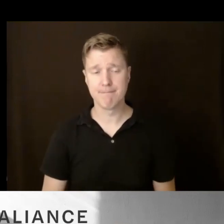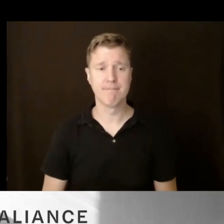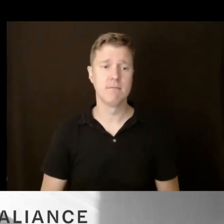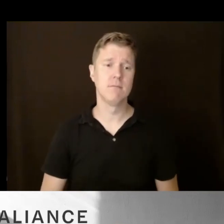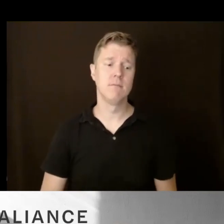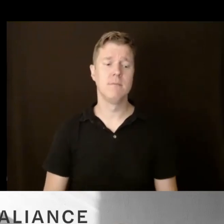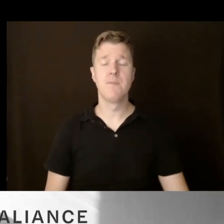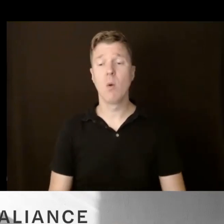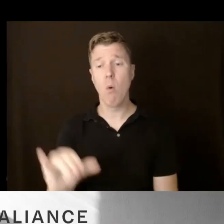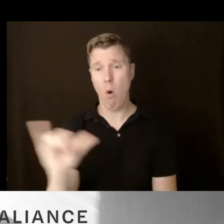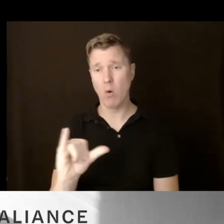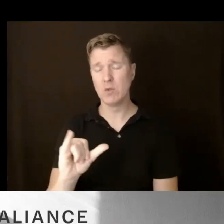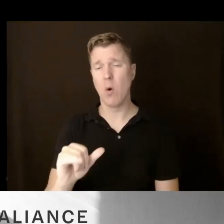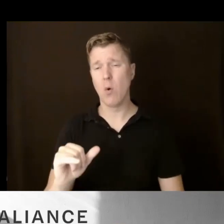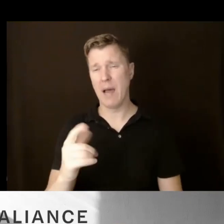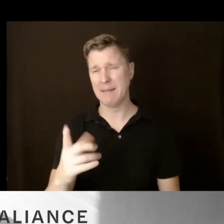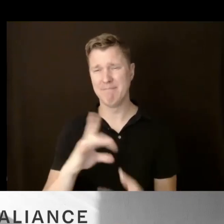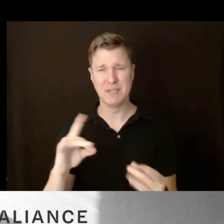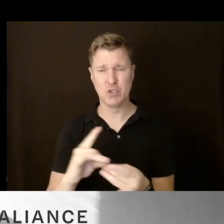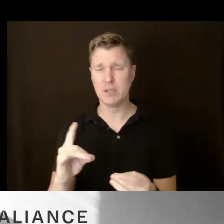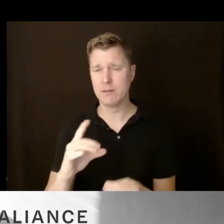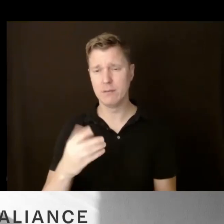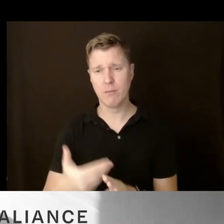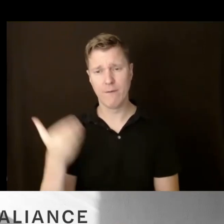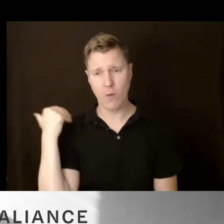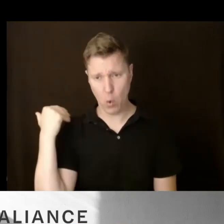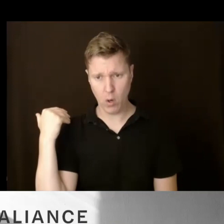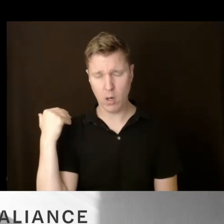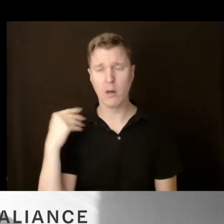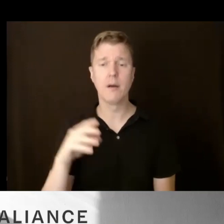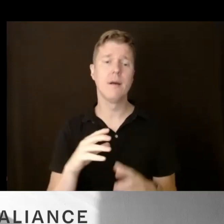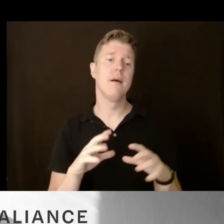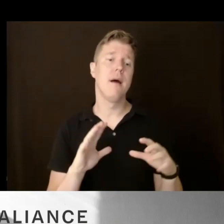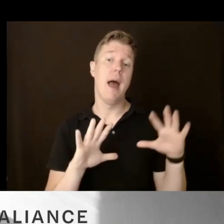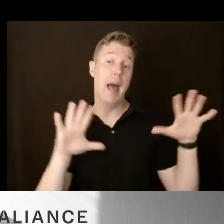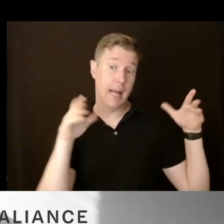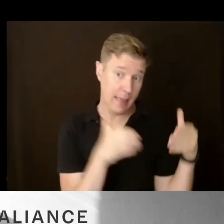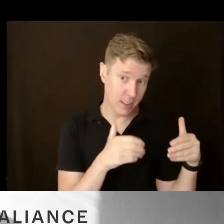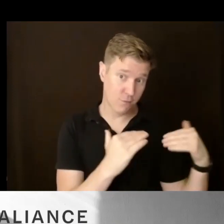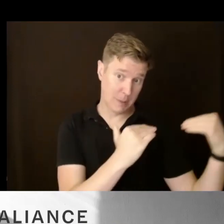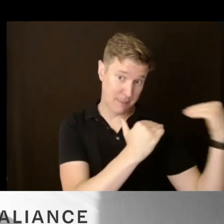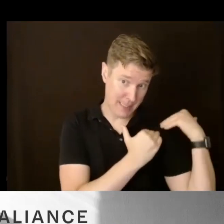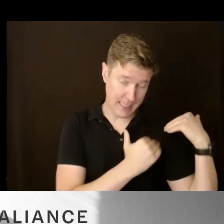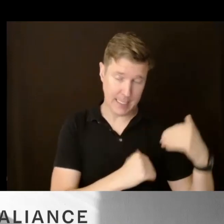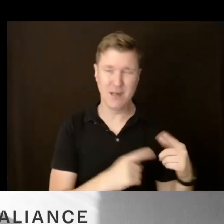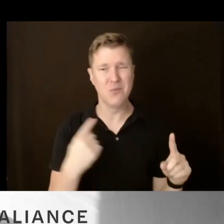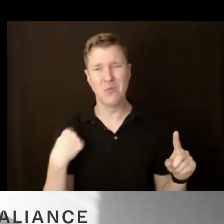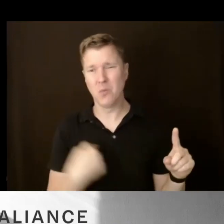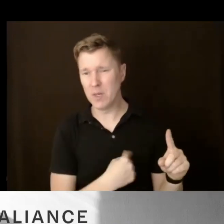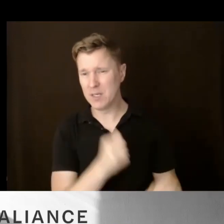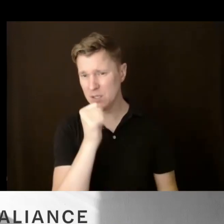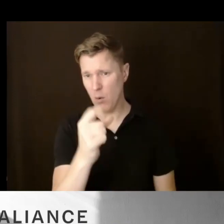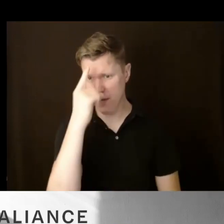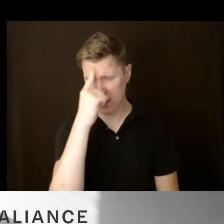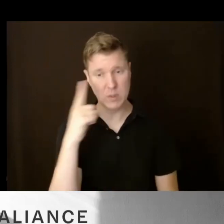also believe, again, as I mentioned earlier, in collective responsibility. So we don't believe that anything in